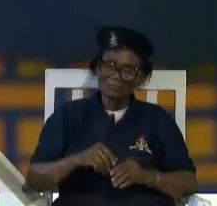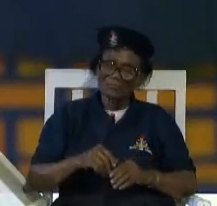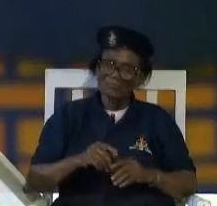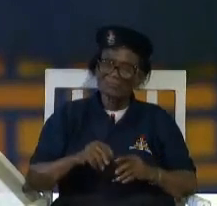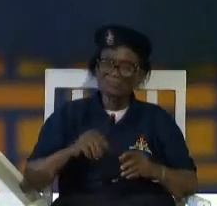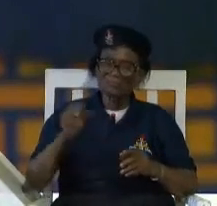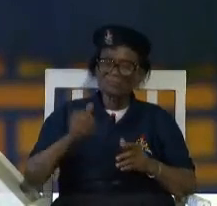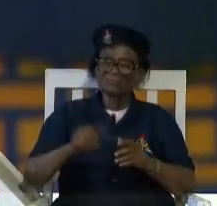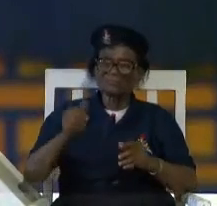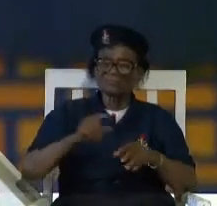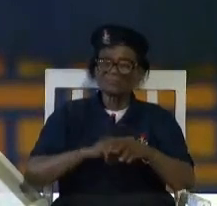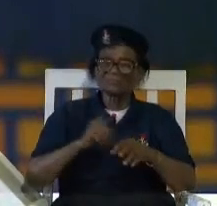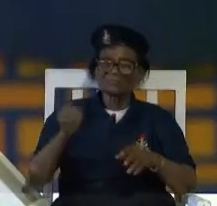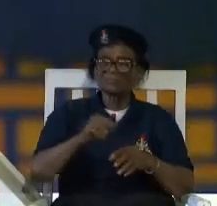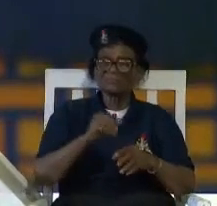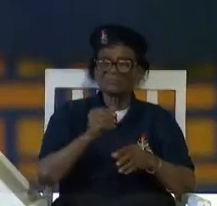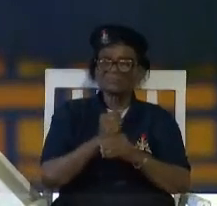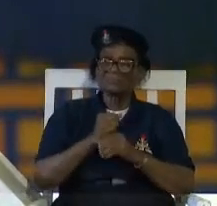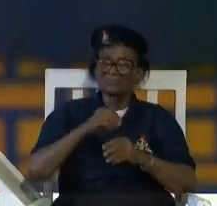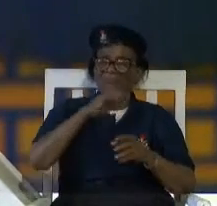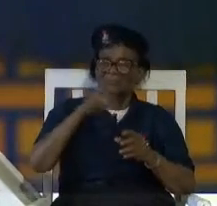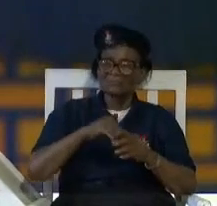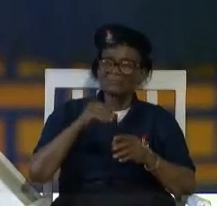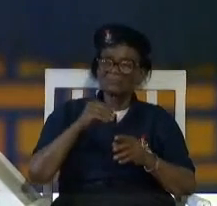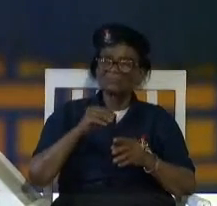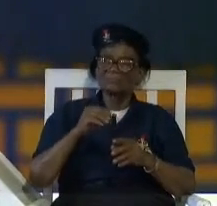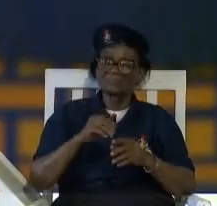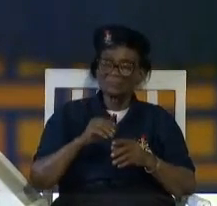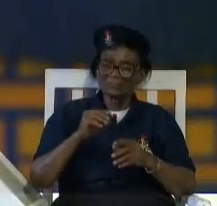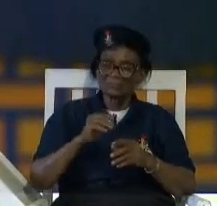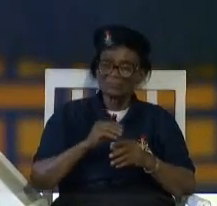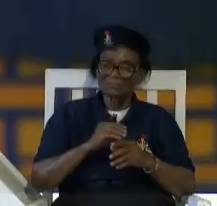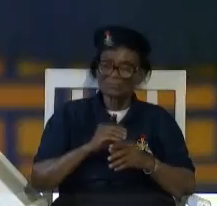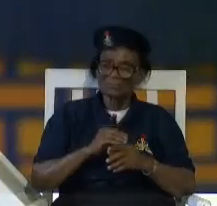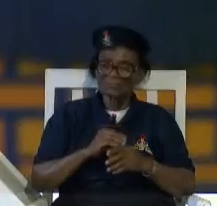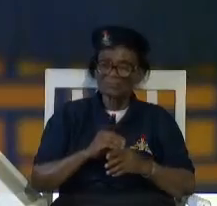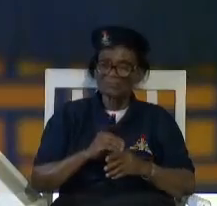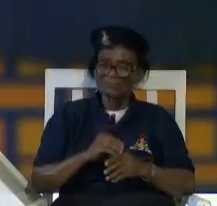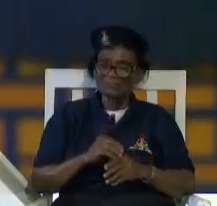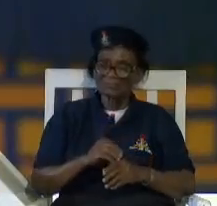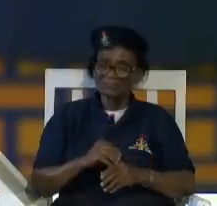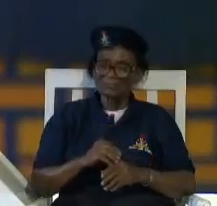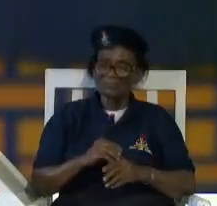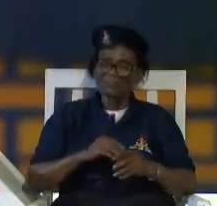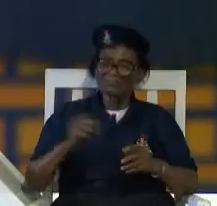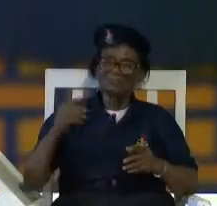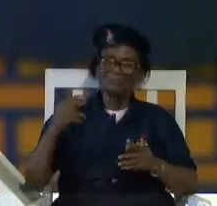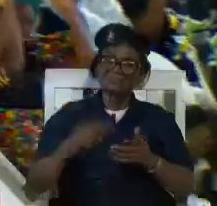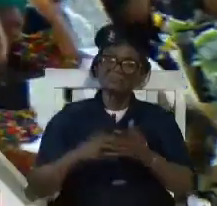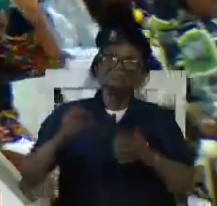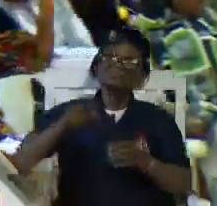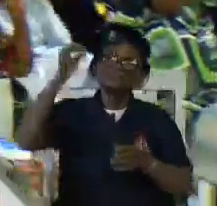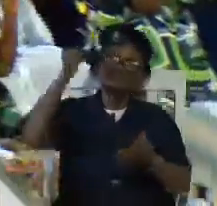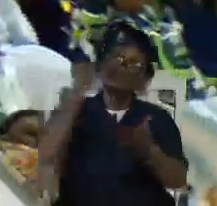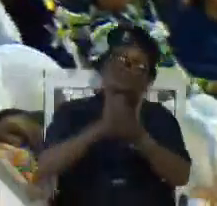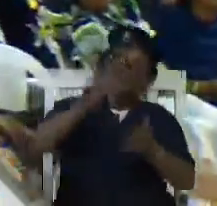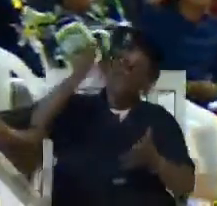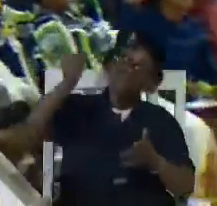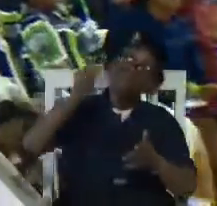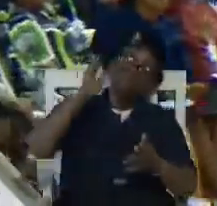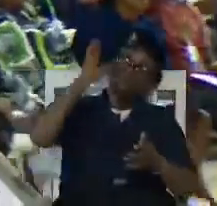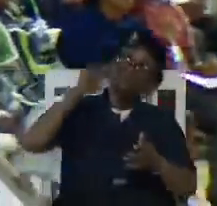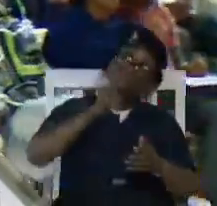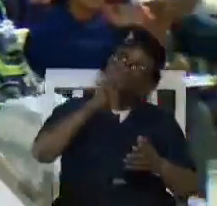getting involved in anything contrary to the will of God, the Holy Spirit won't let you rest.